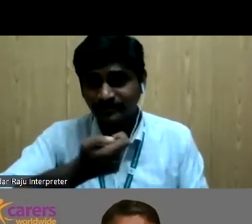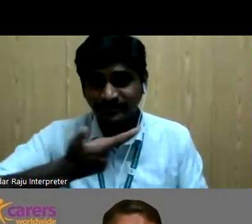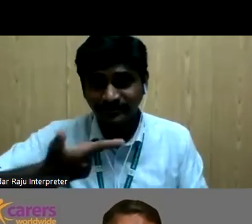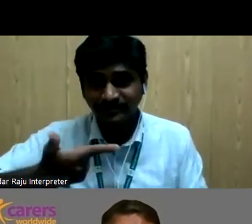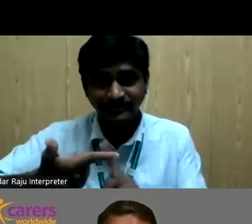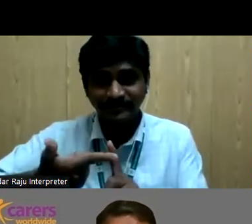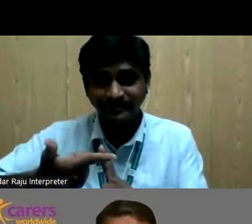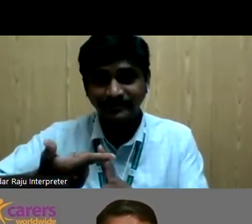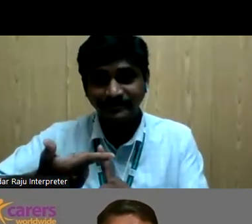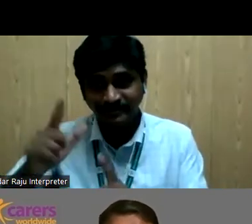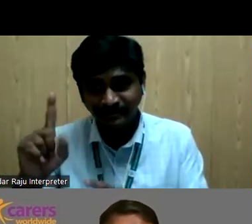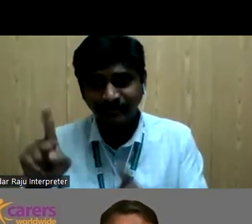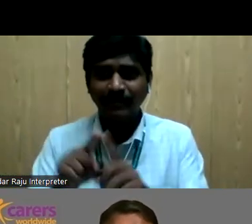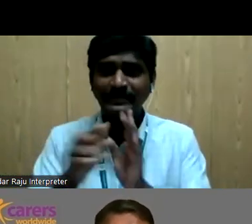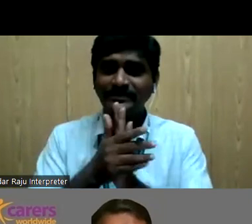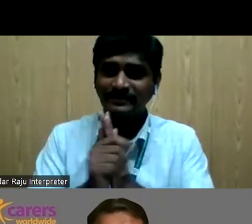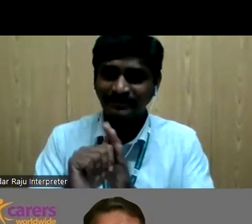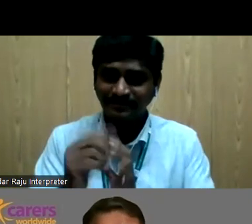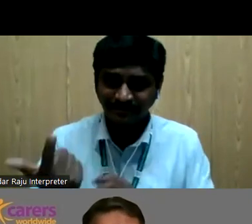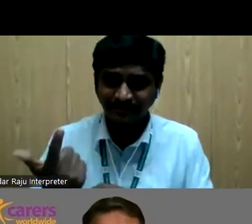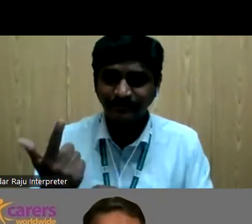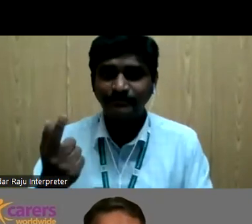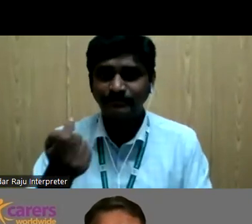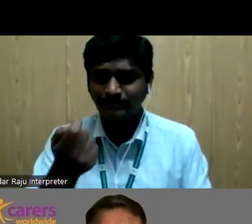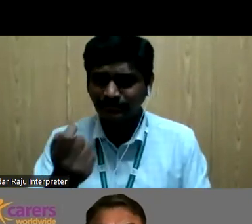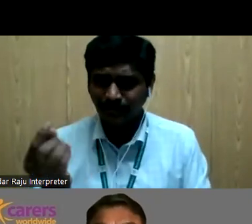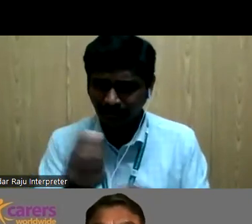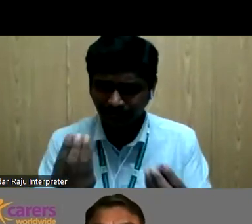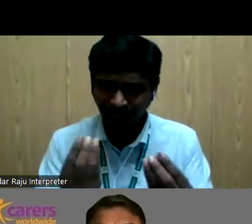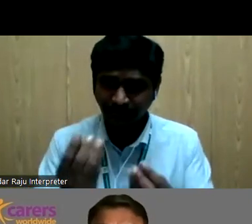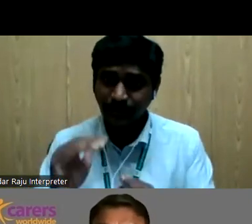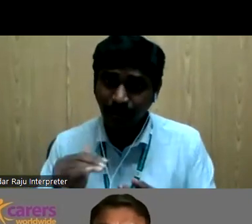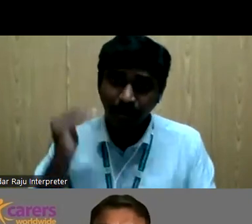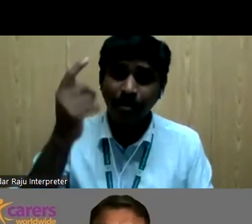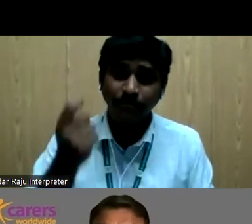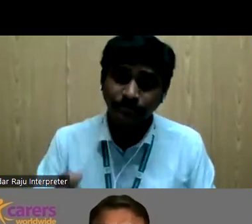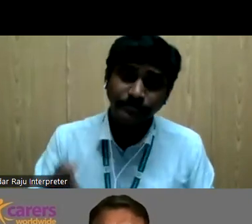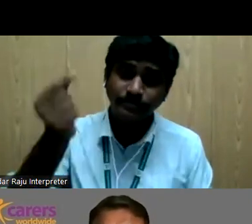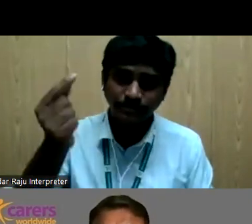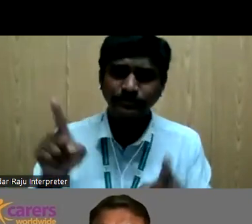loans, whether it is a small scale kind of thing or high amount of loans. So we used to support from the